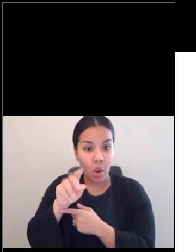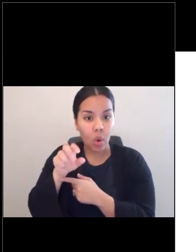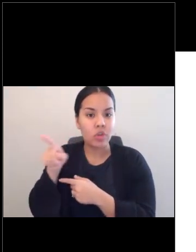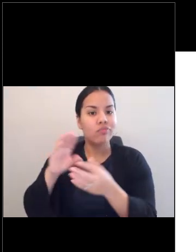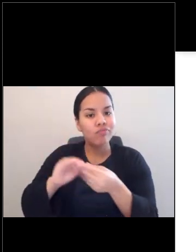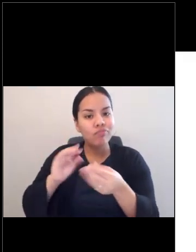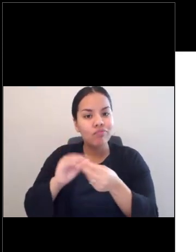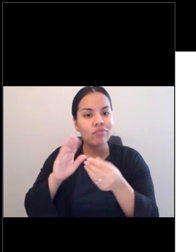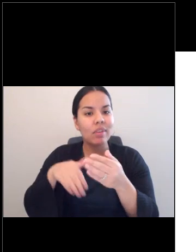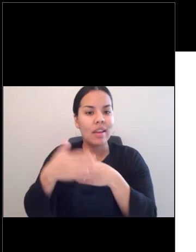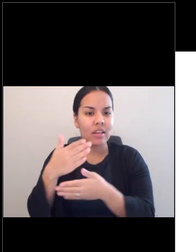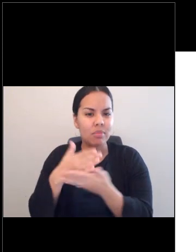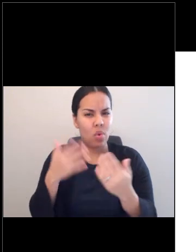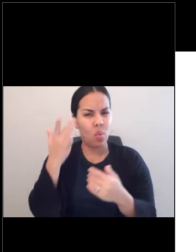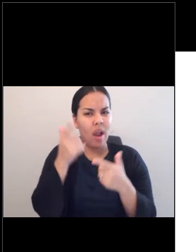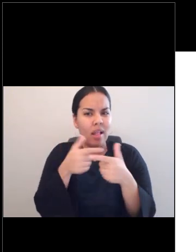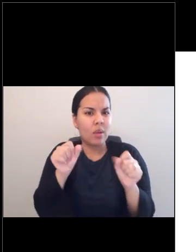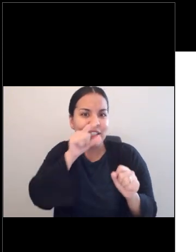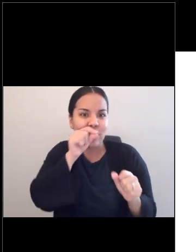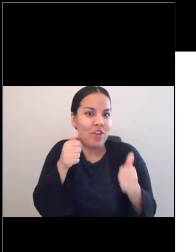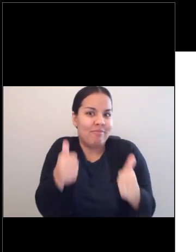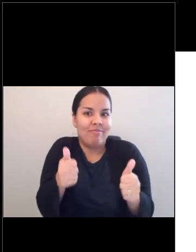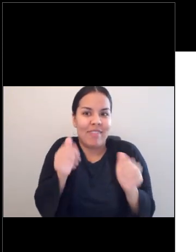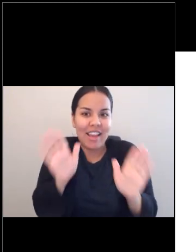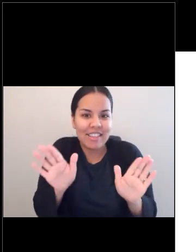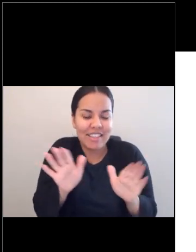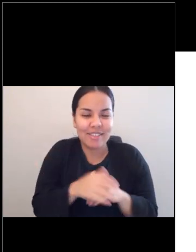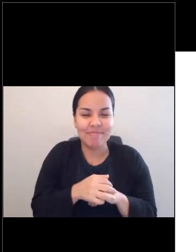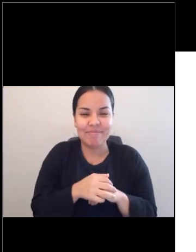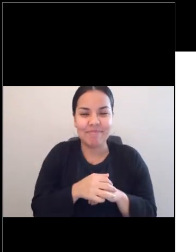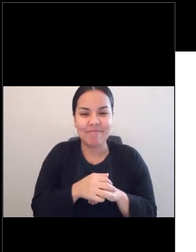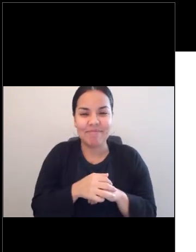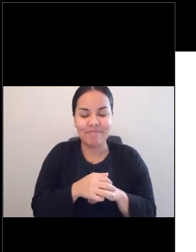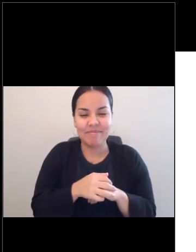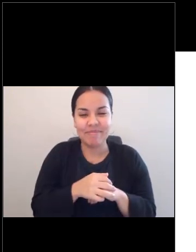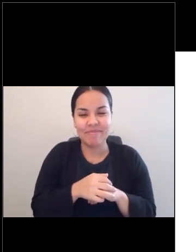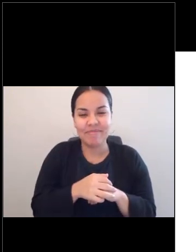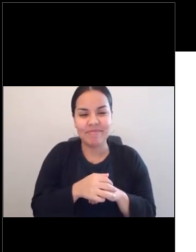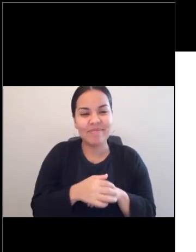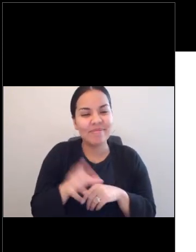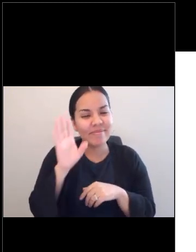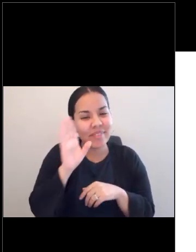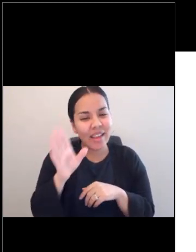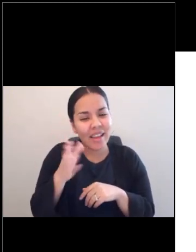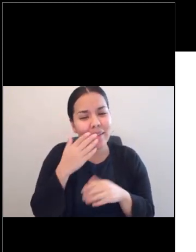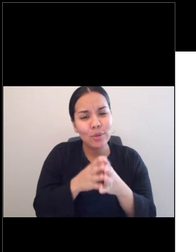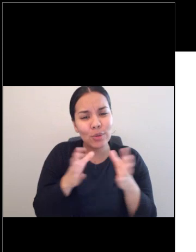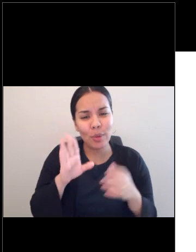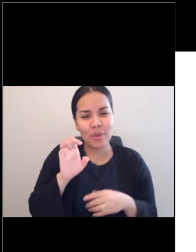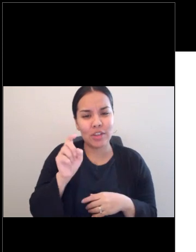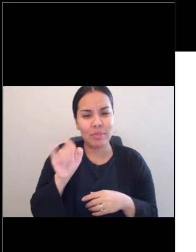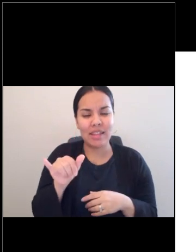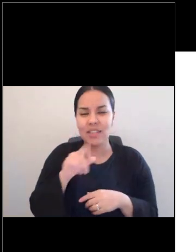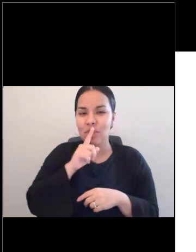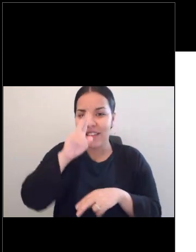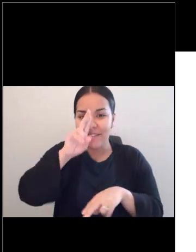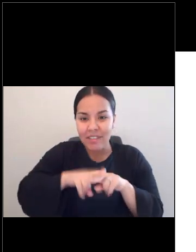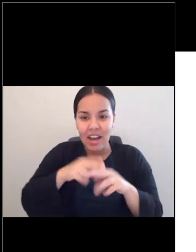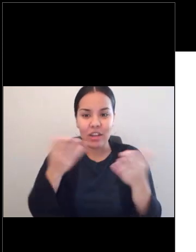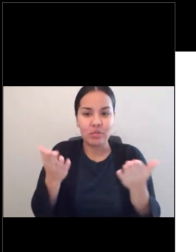why Linguist Twitter is excellent. Hi, thank you so much, Betsy. This is so fun to be here with you